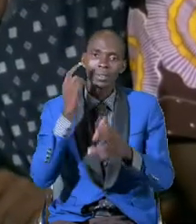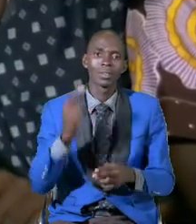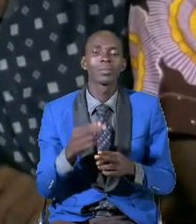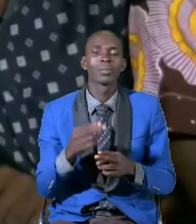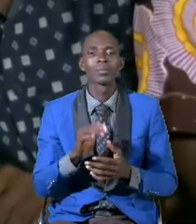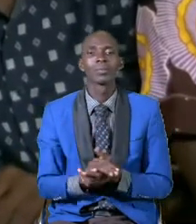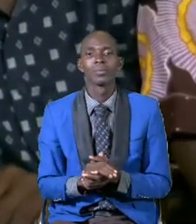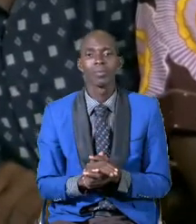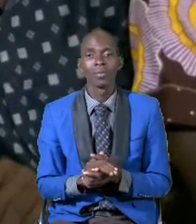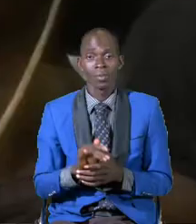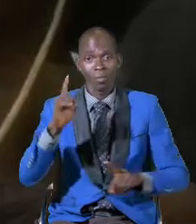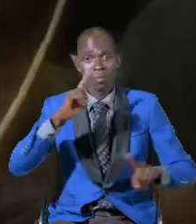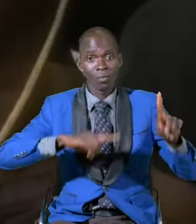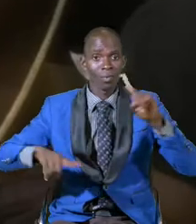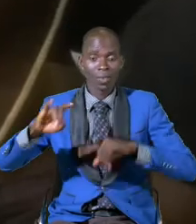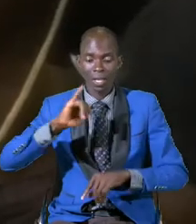Yeah. I can.